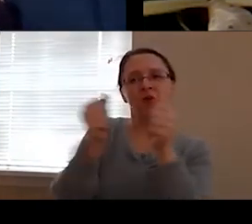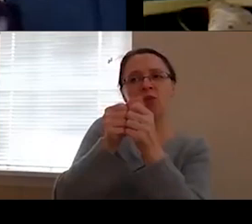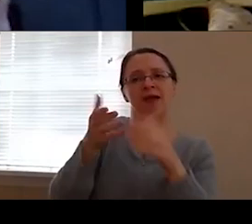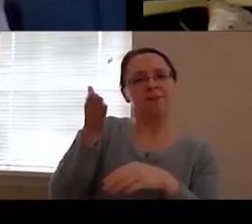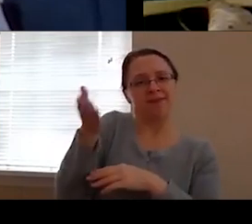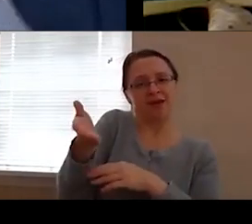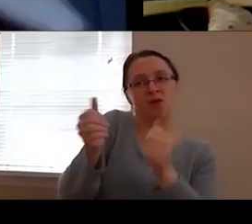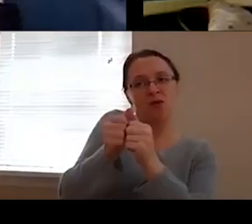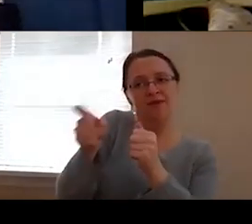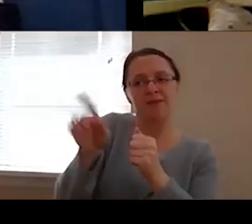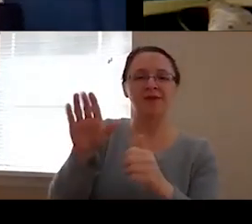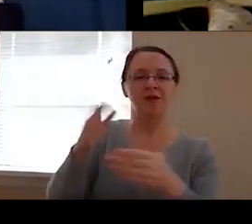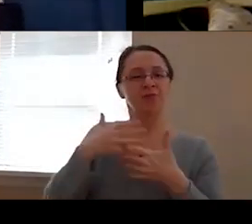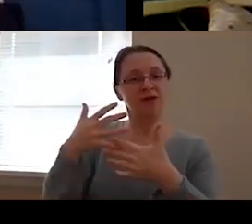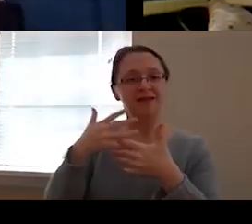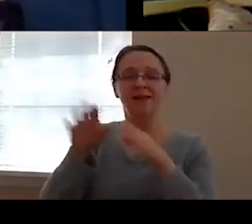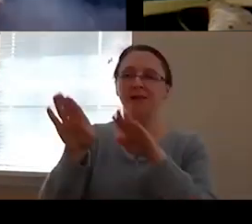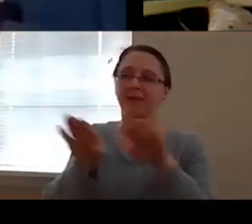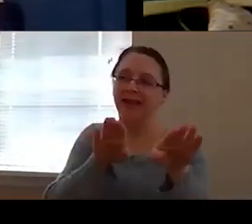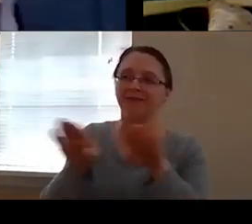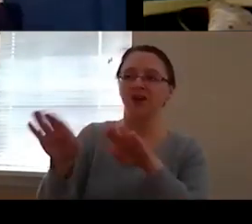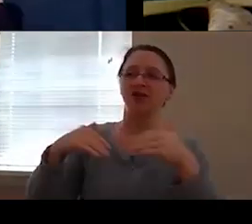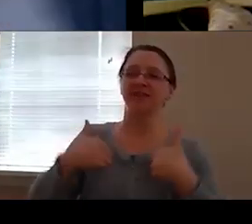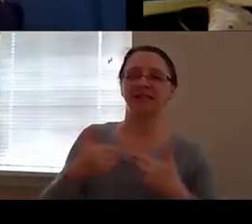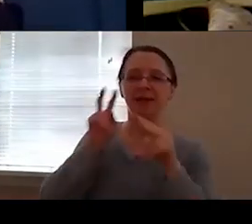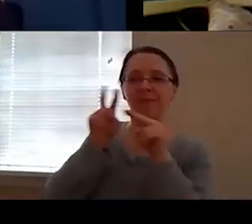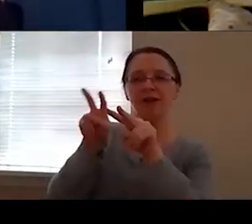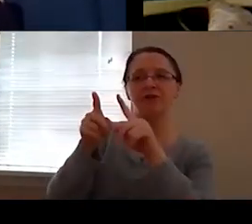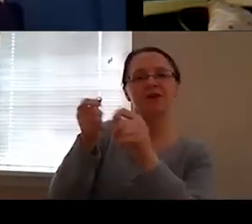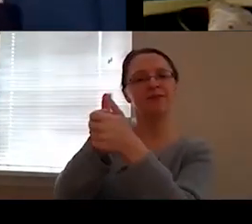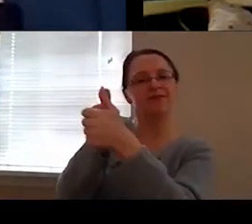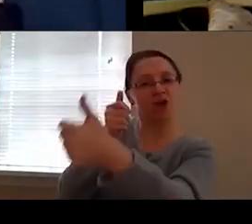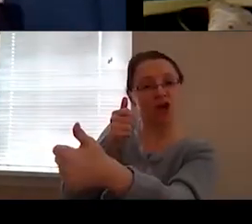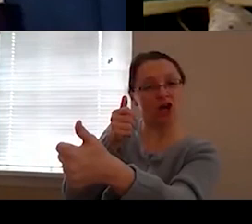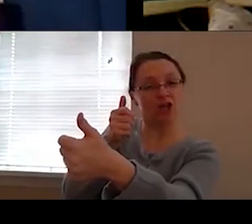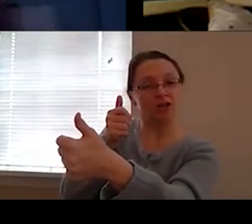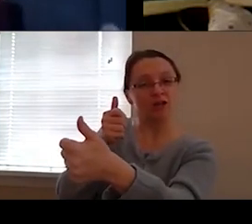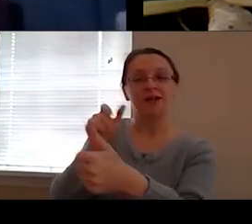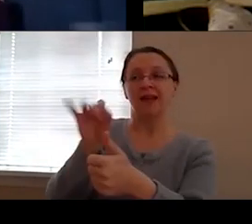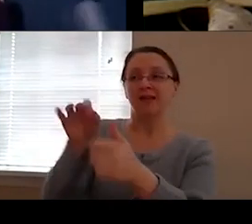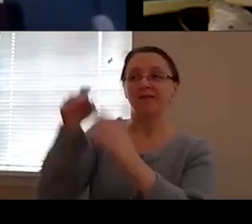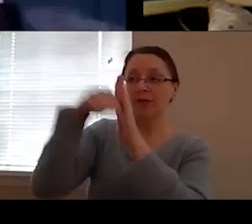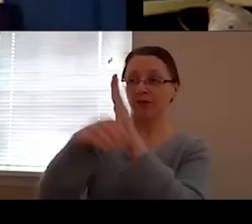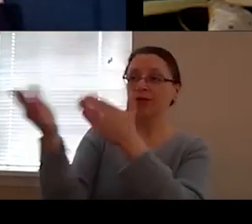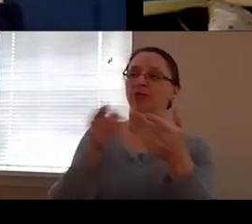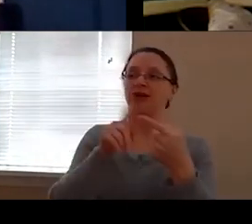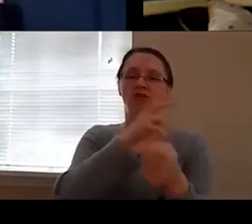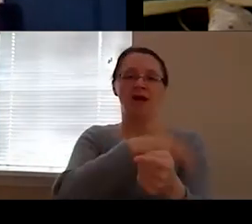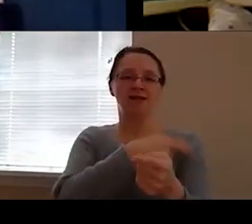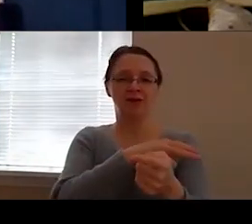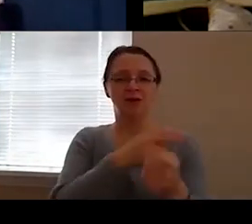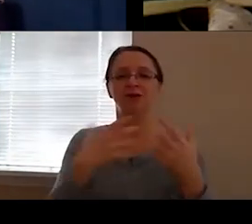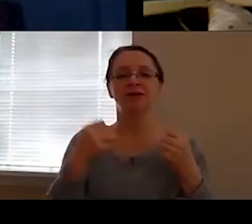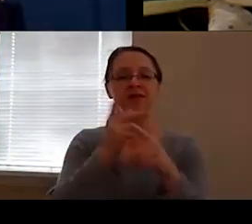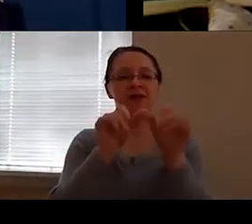their behavior, their fatigue. If things escalate, you can bring them back to the hospital. So there are so many things in the healthcare